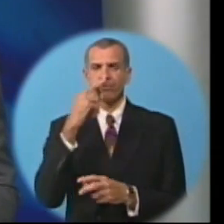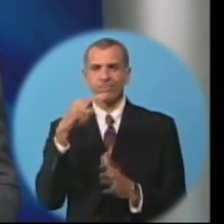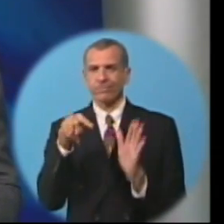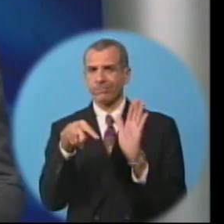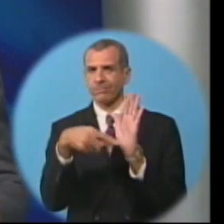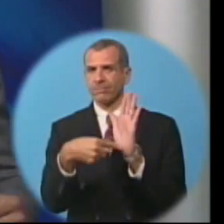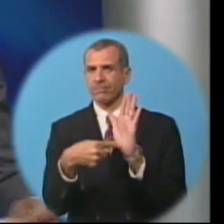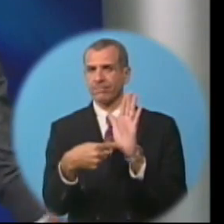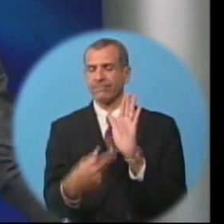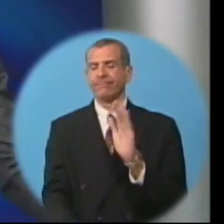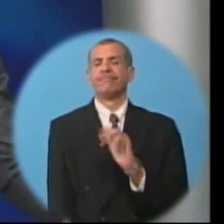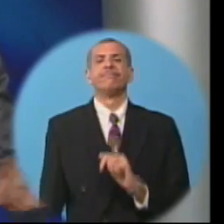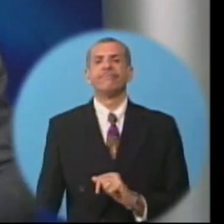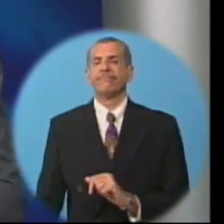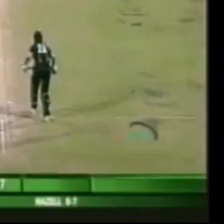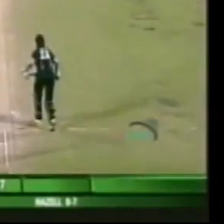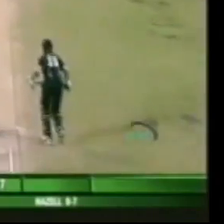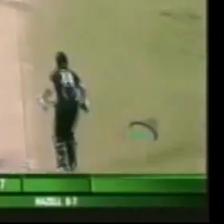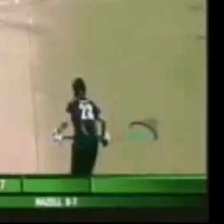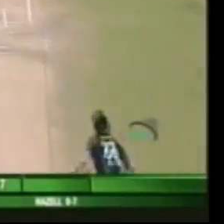watch.